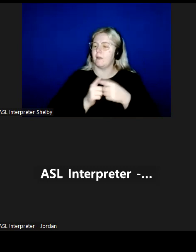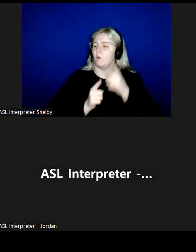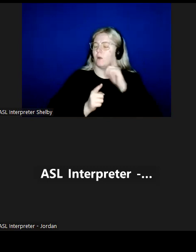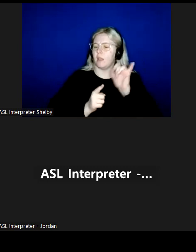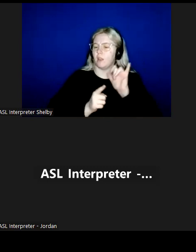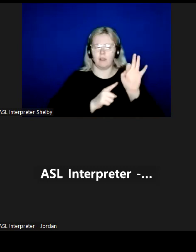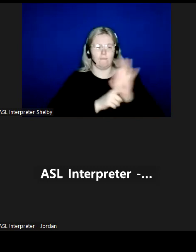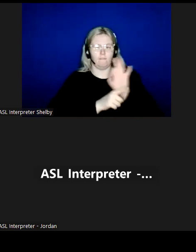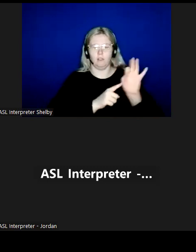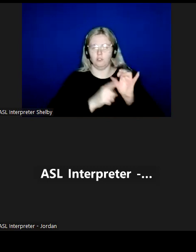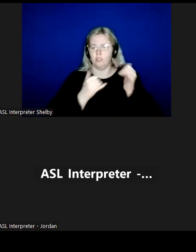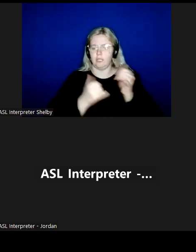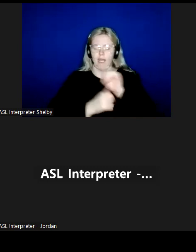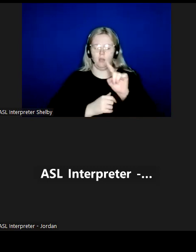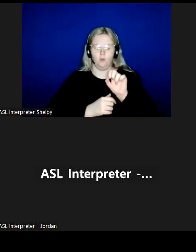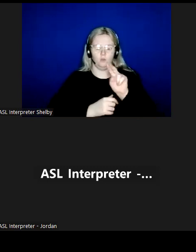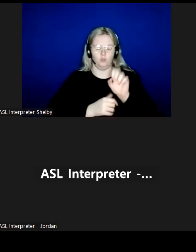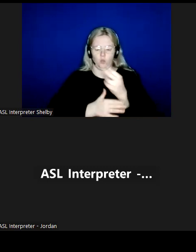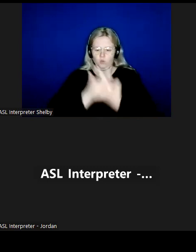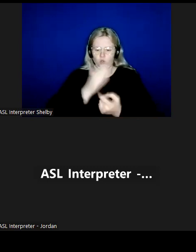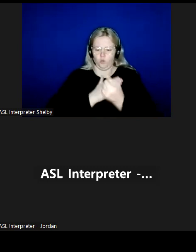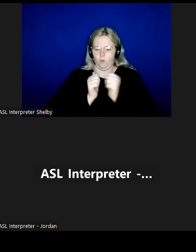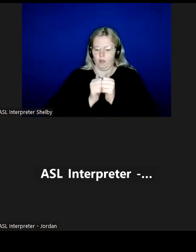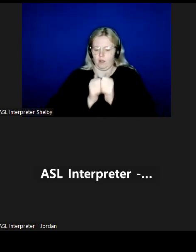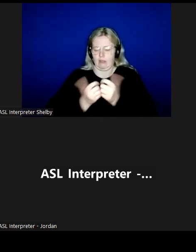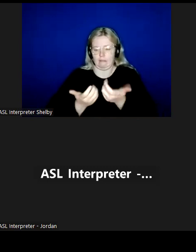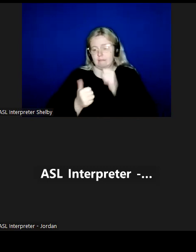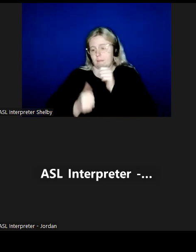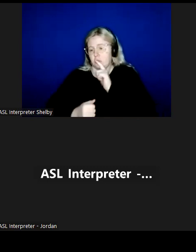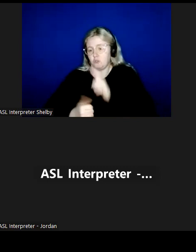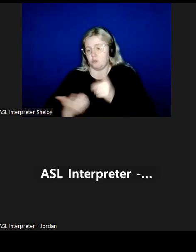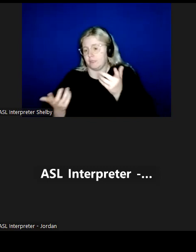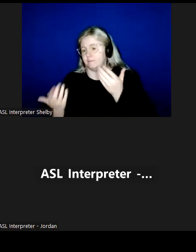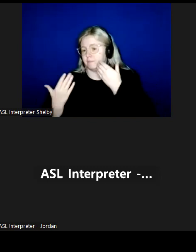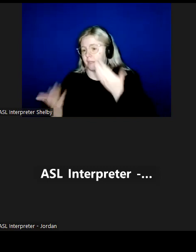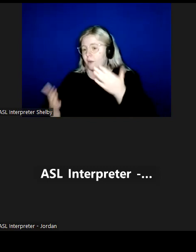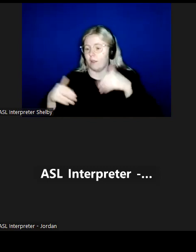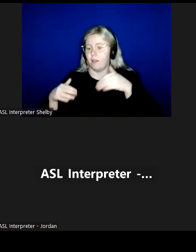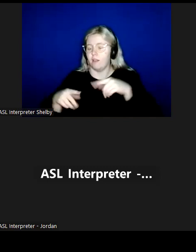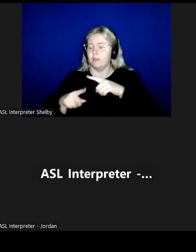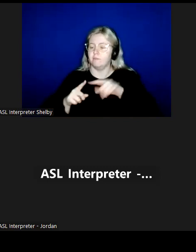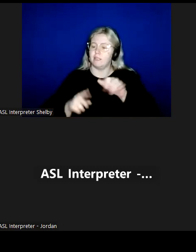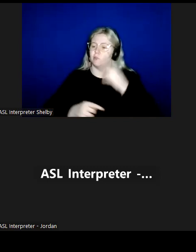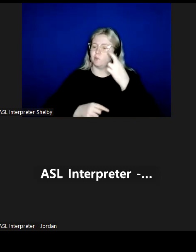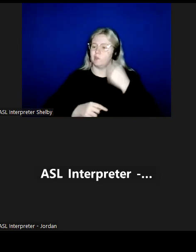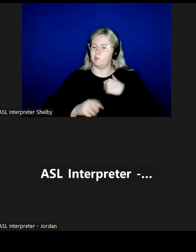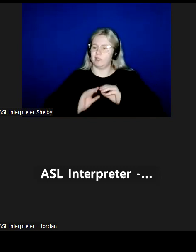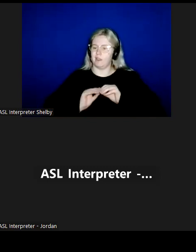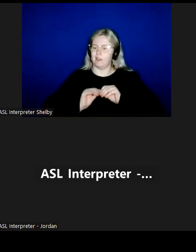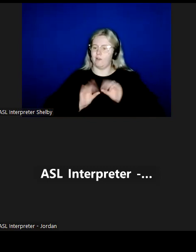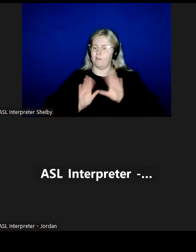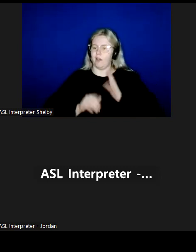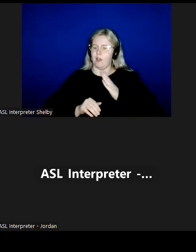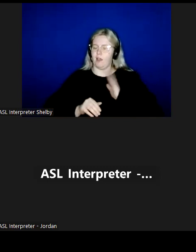now as the zones are merged. We really can't answer that question, and that's why we're just kind of clarifying what we do offer right now,